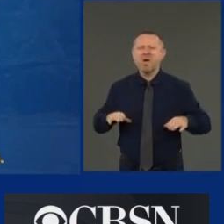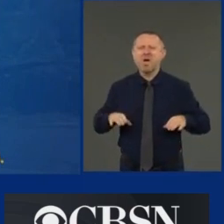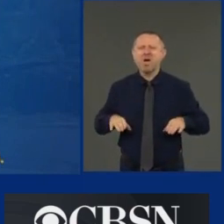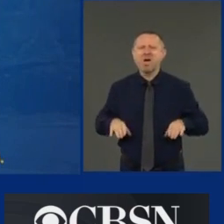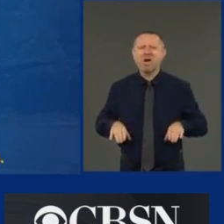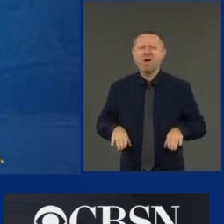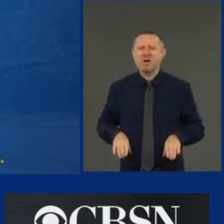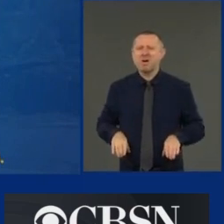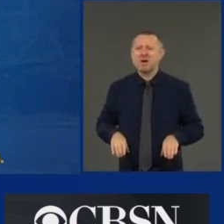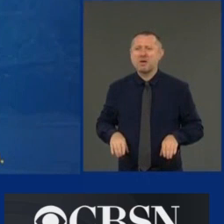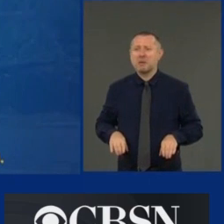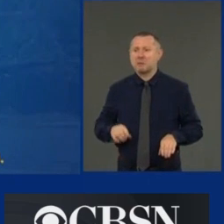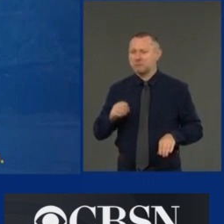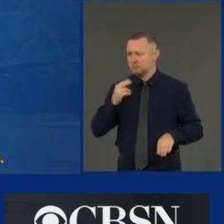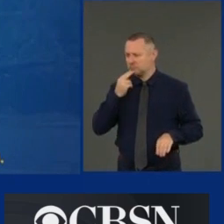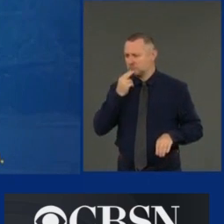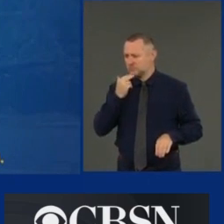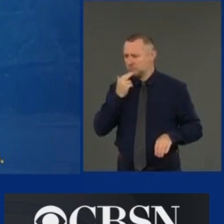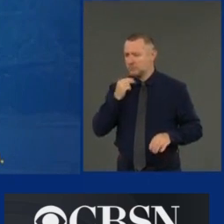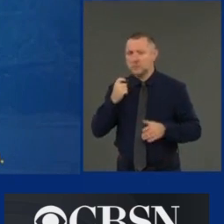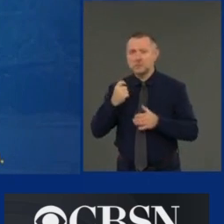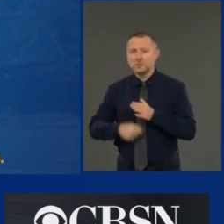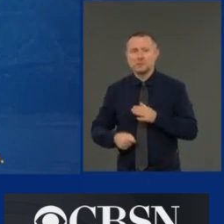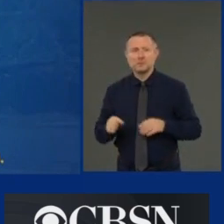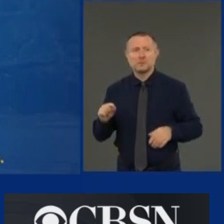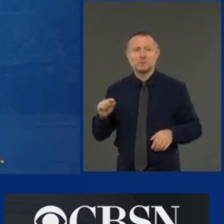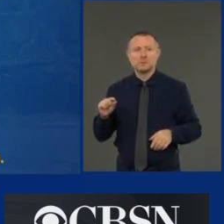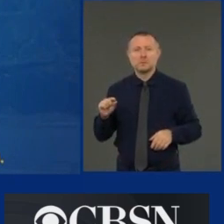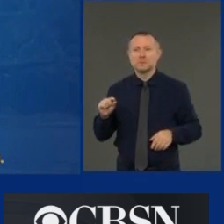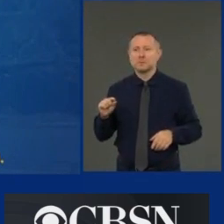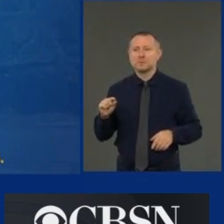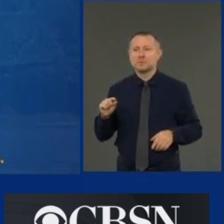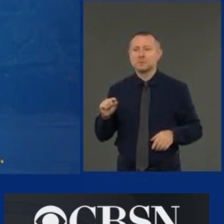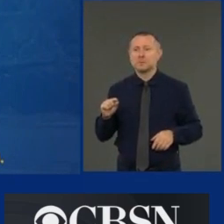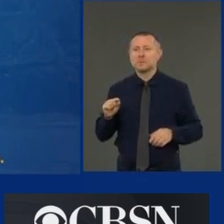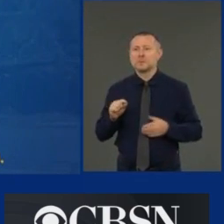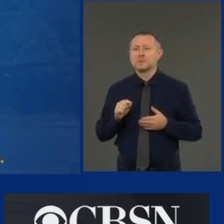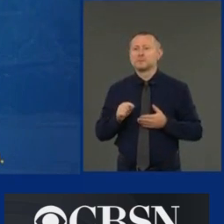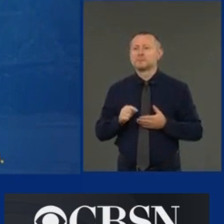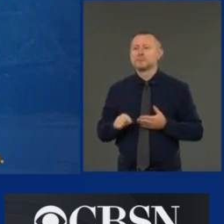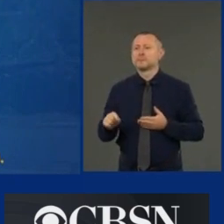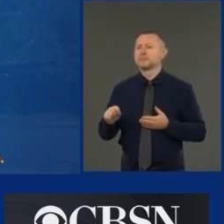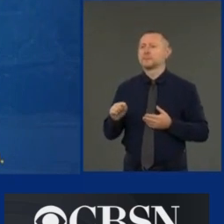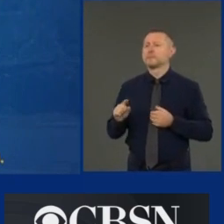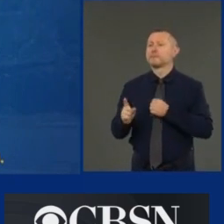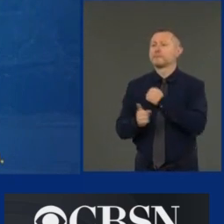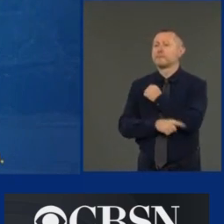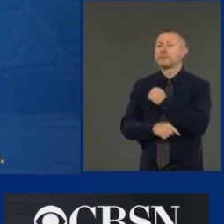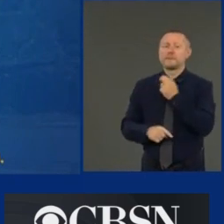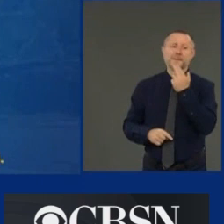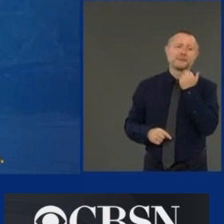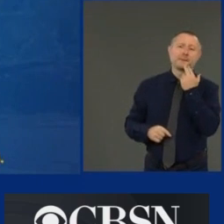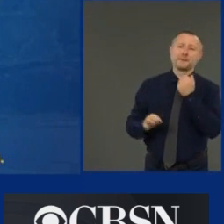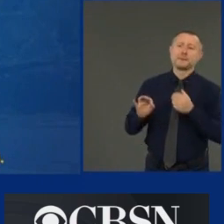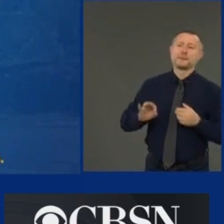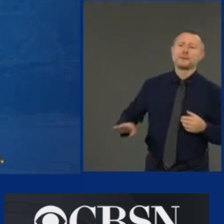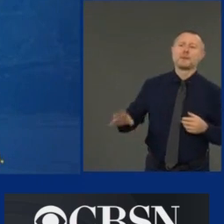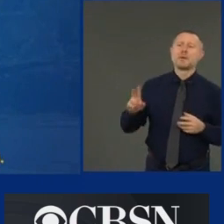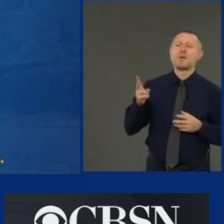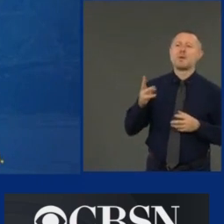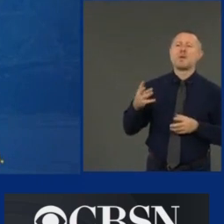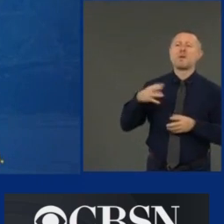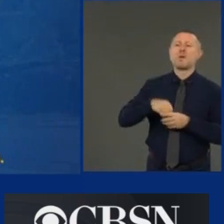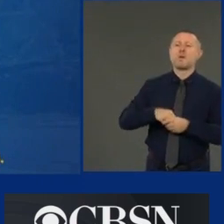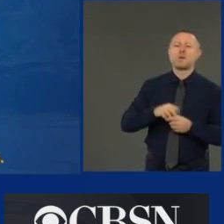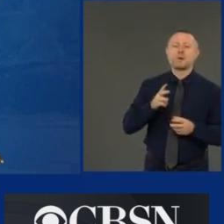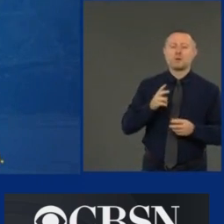minimis. They're just paying penalties basically as a cost of doing business. I'll give you a